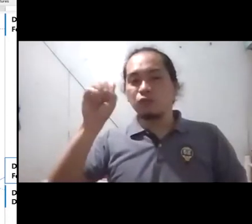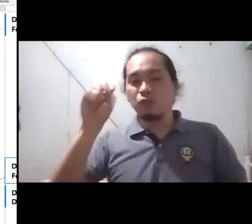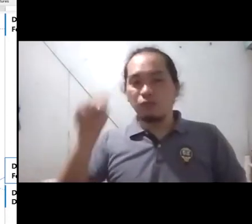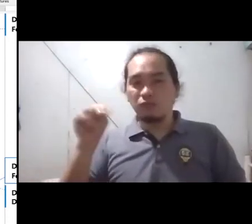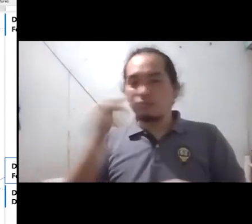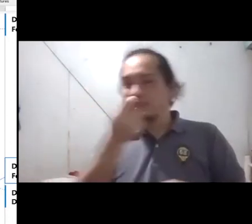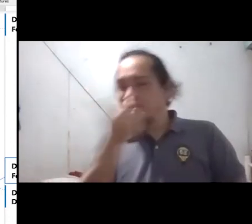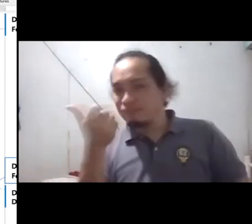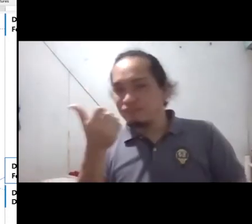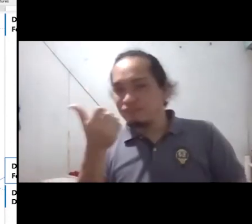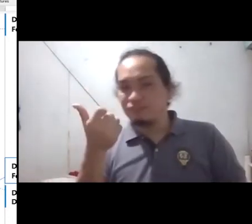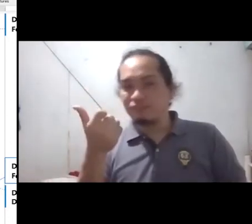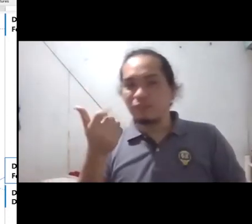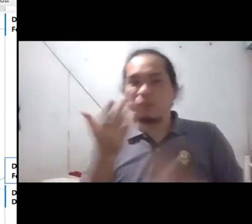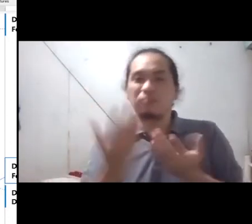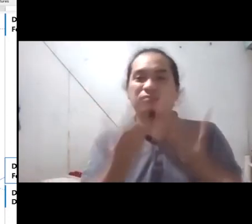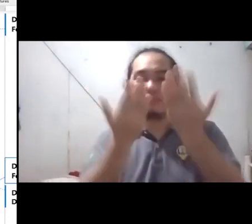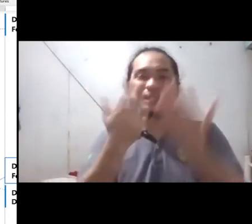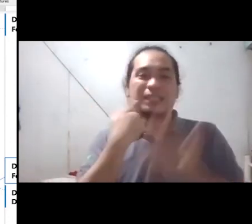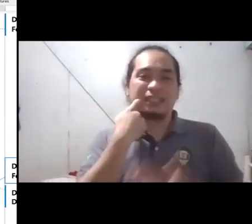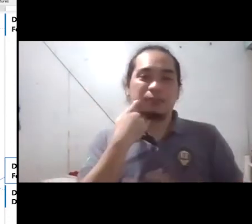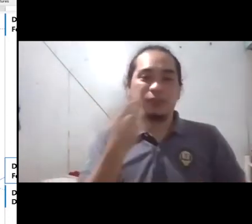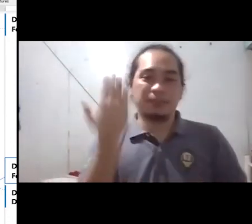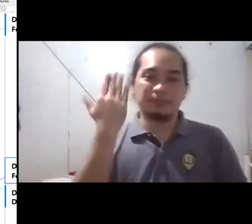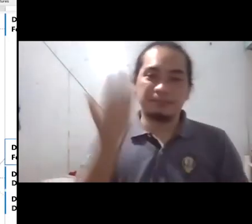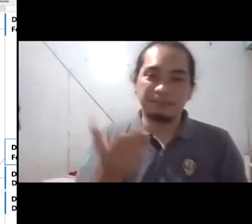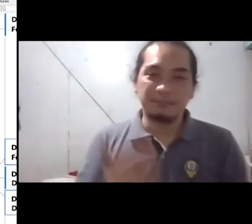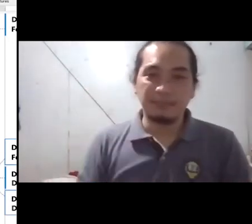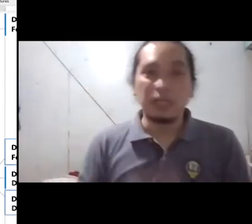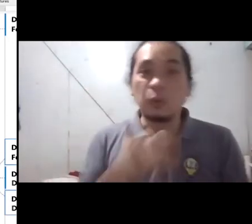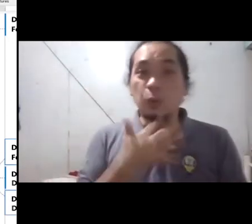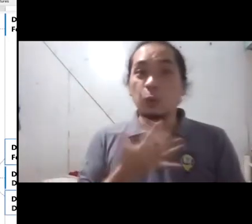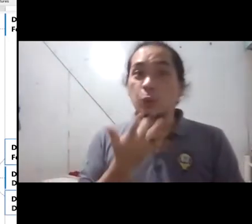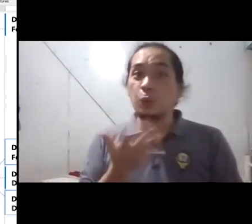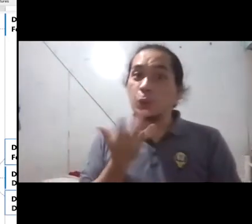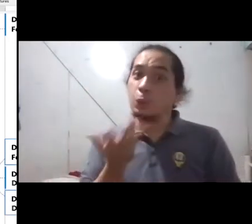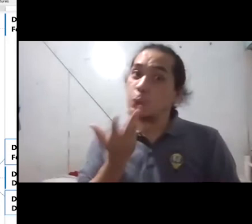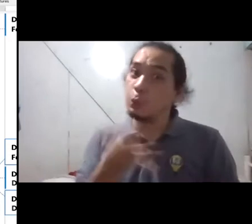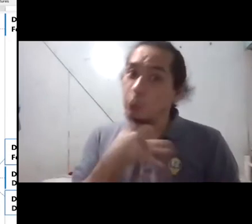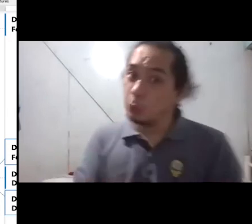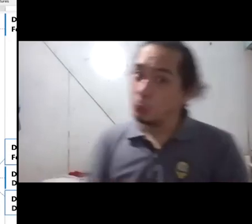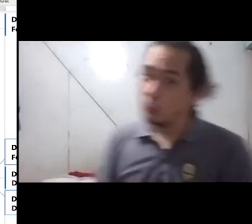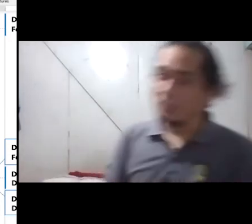Only person. Okay. is just, well, I guess